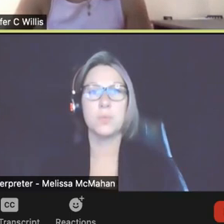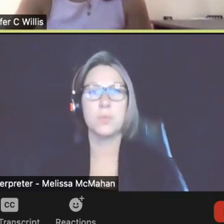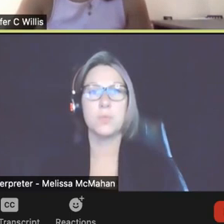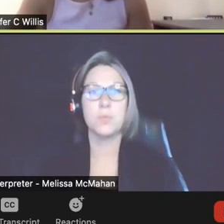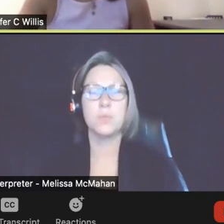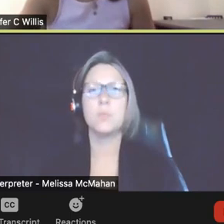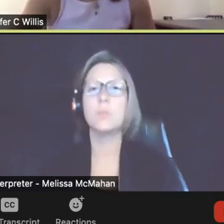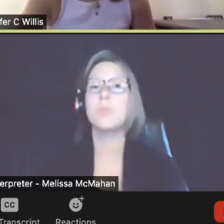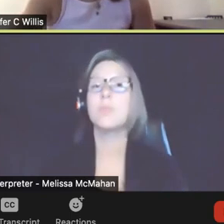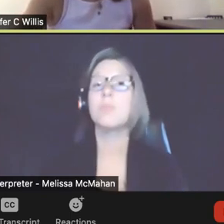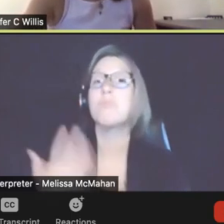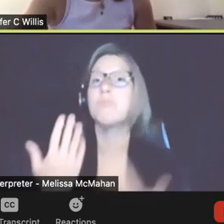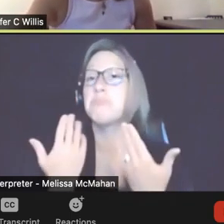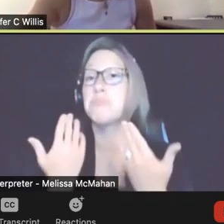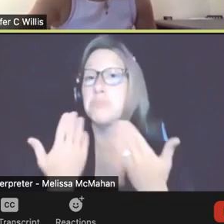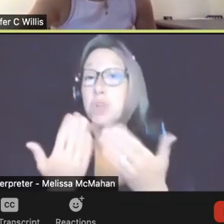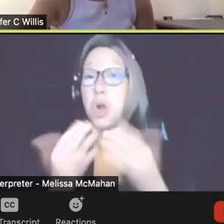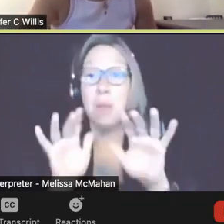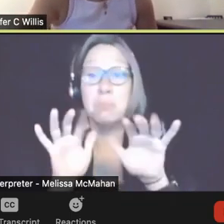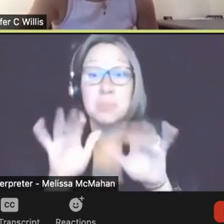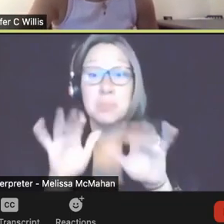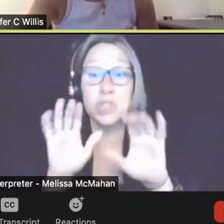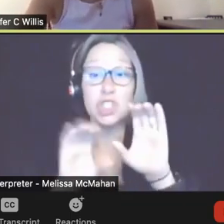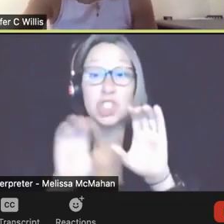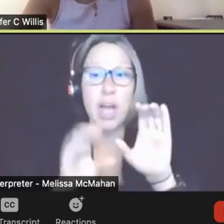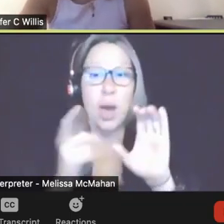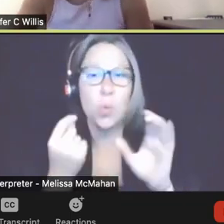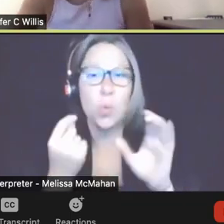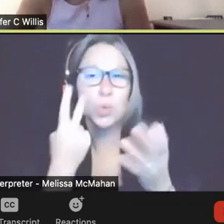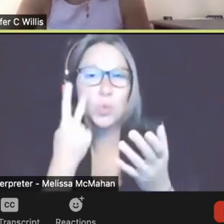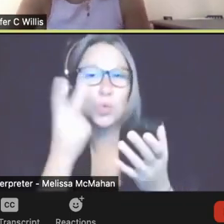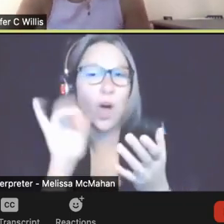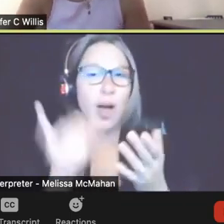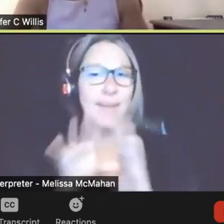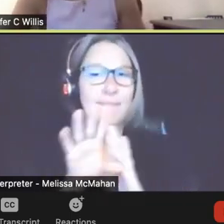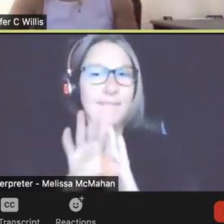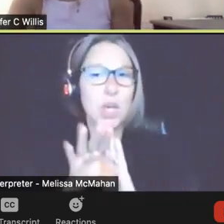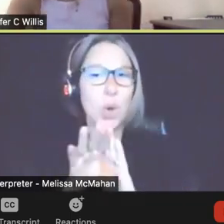So does anybody want to put in the chat box on what they saw in that video?